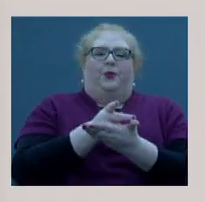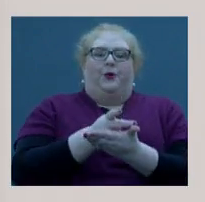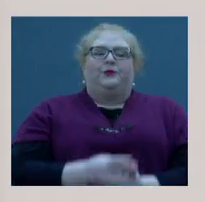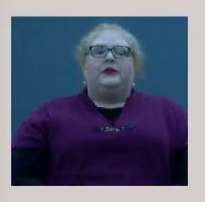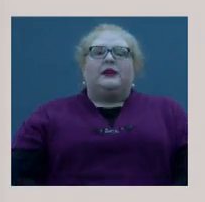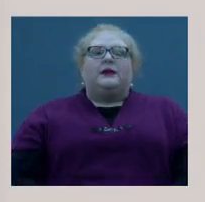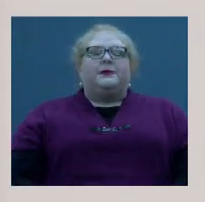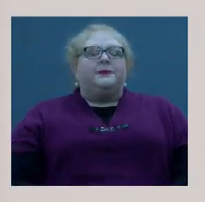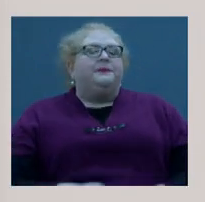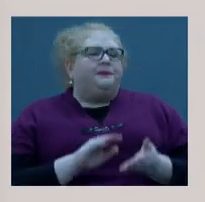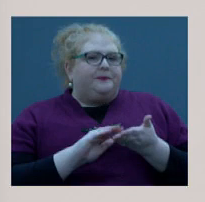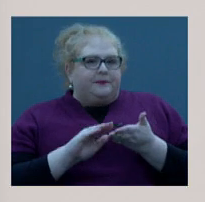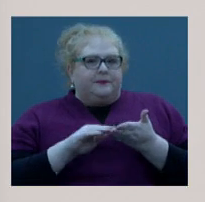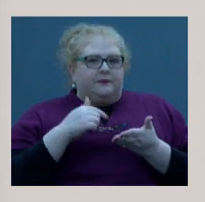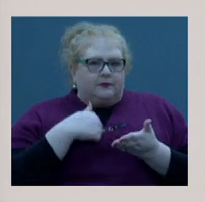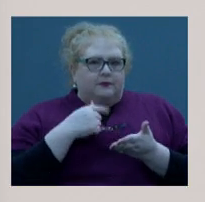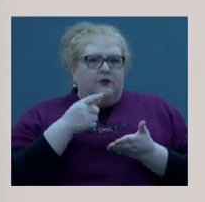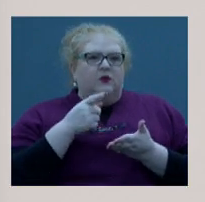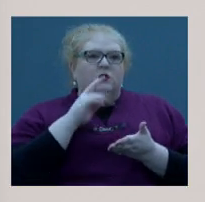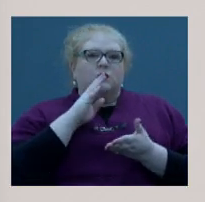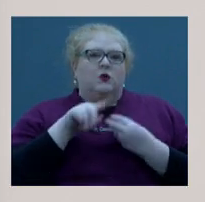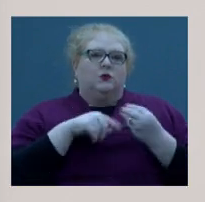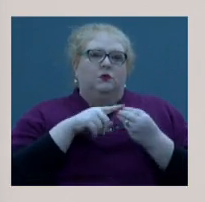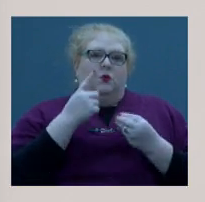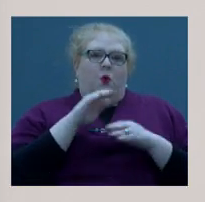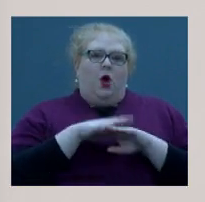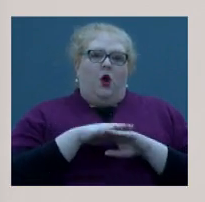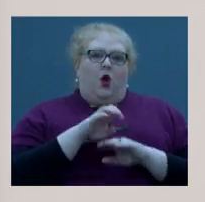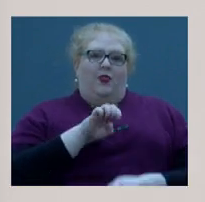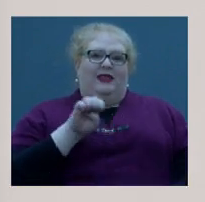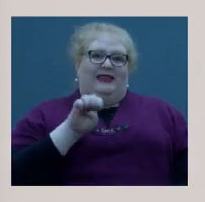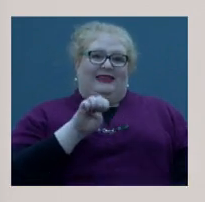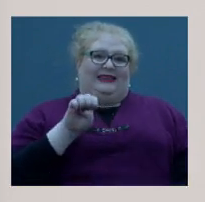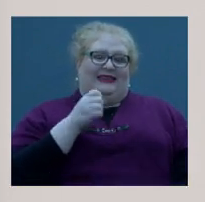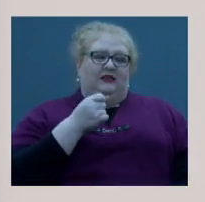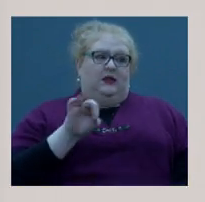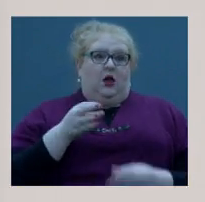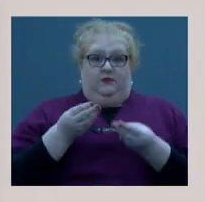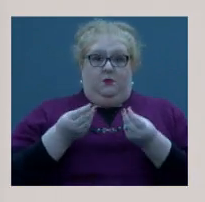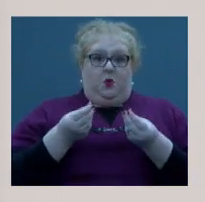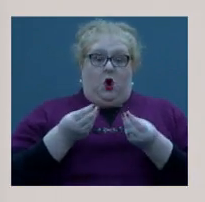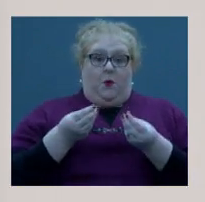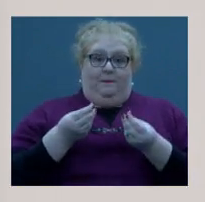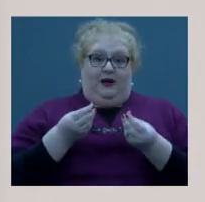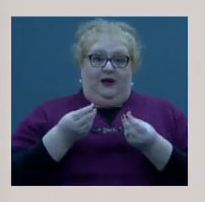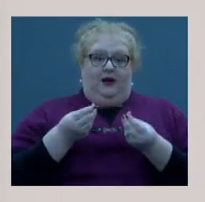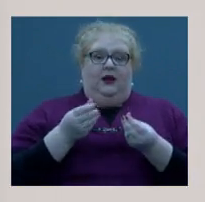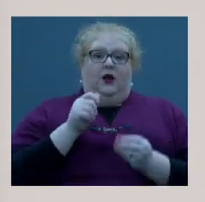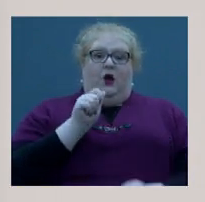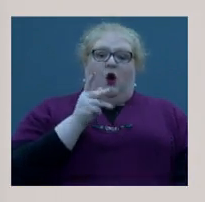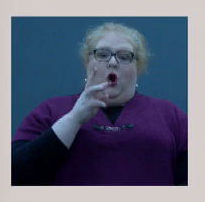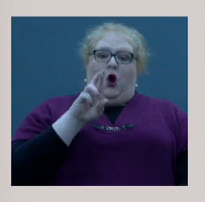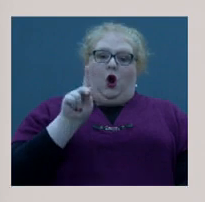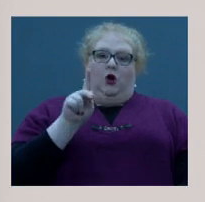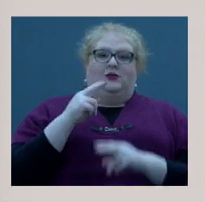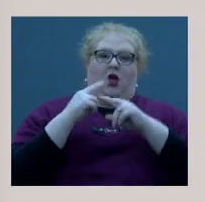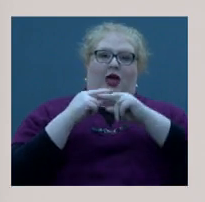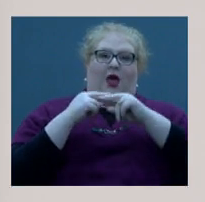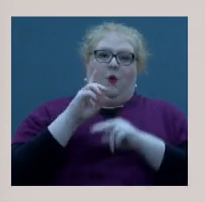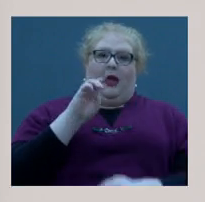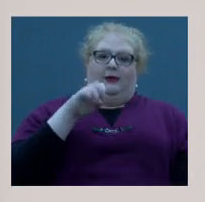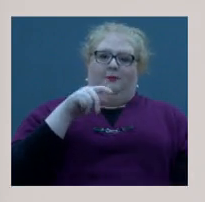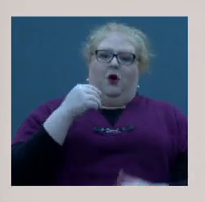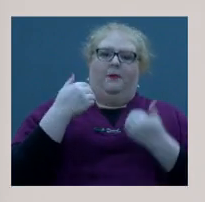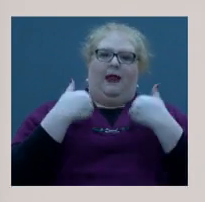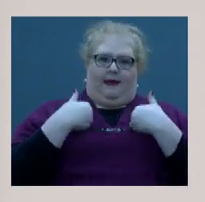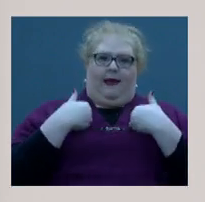me. So the one on the east side of the property, the Arkansas Highway Department will have jurisdiction